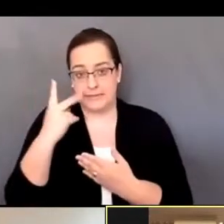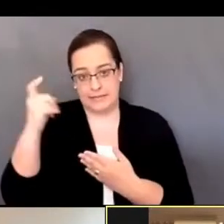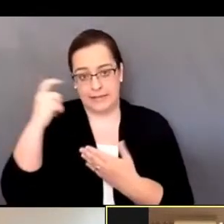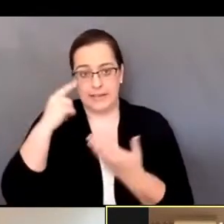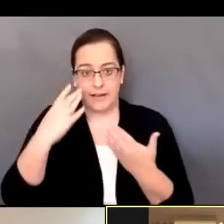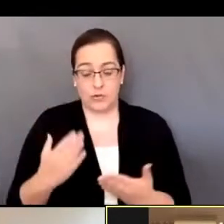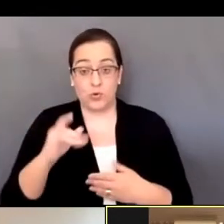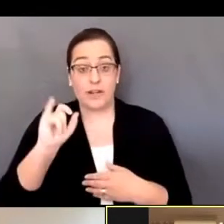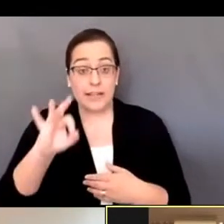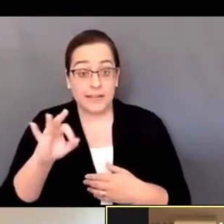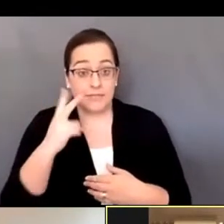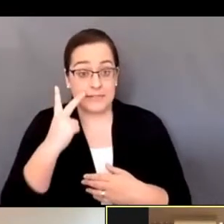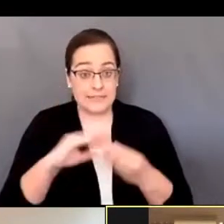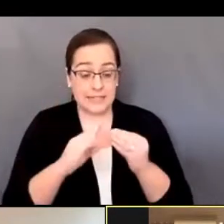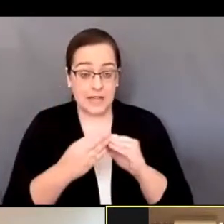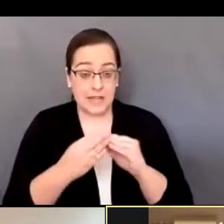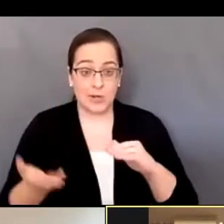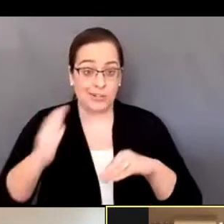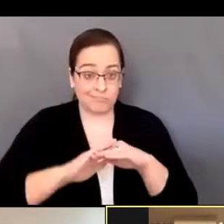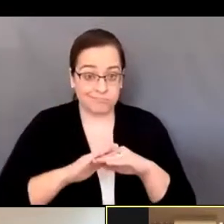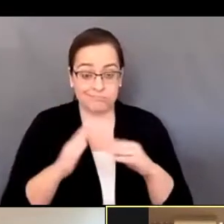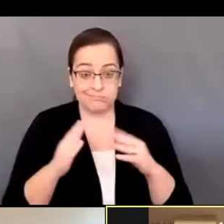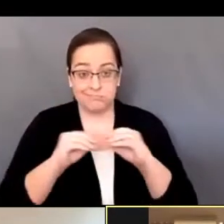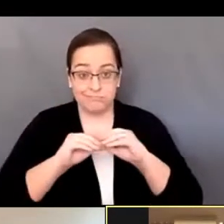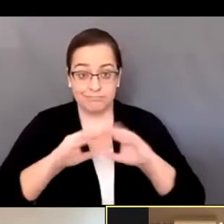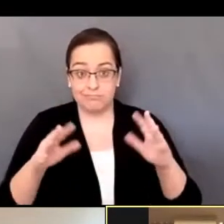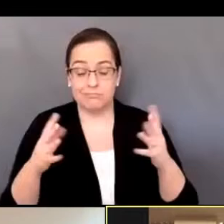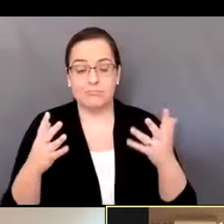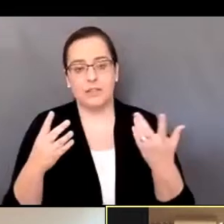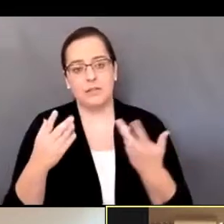might experience with any type of unforeseen blooms.